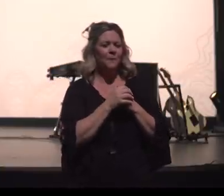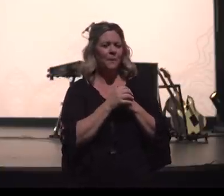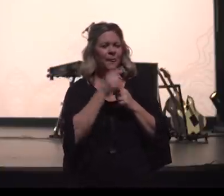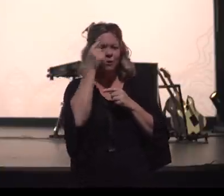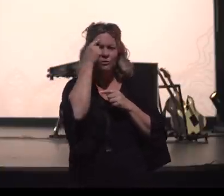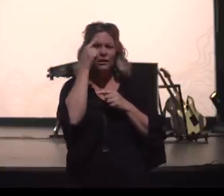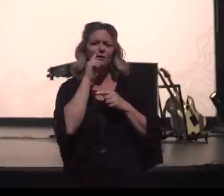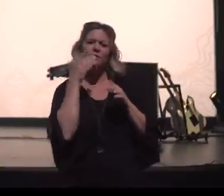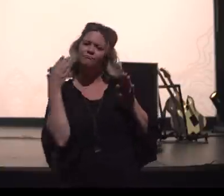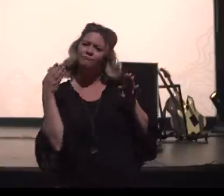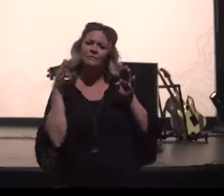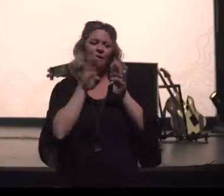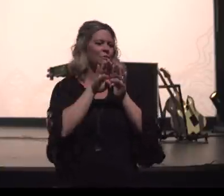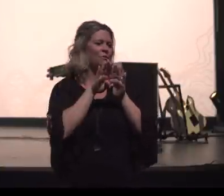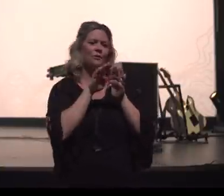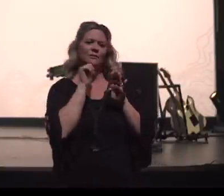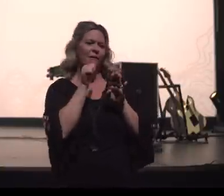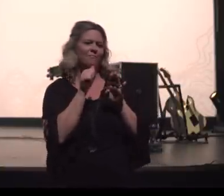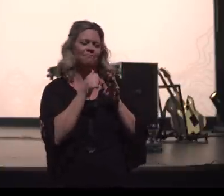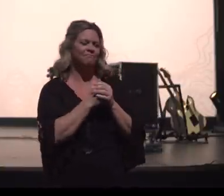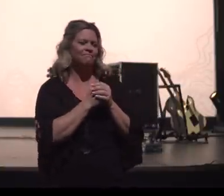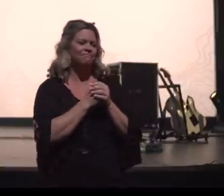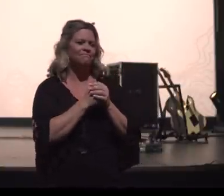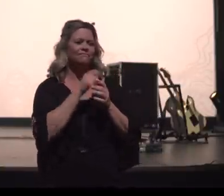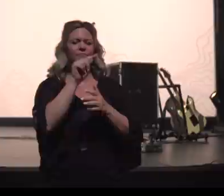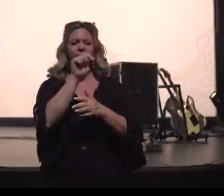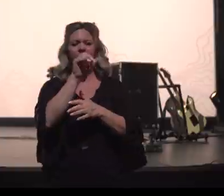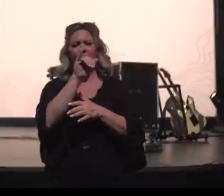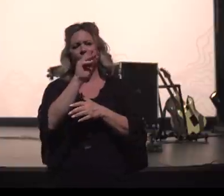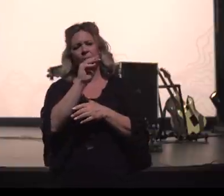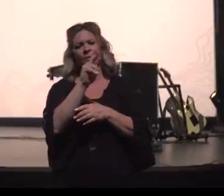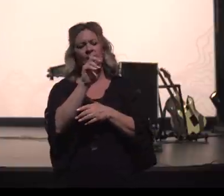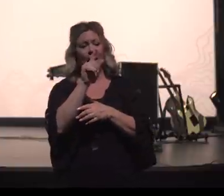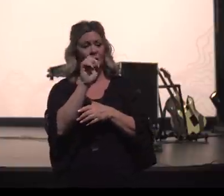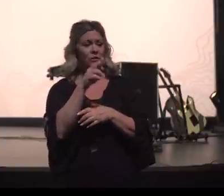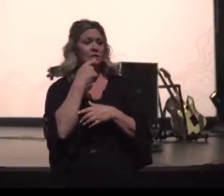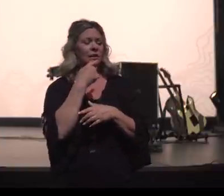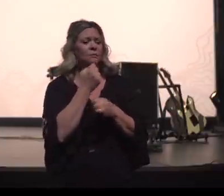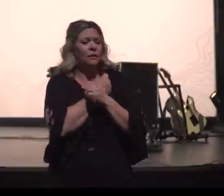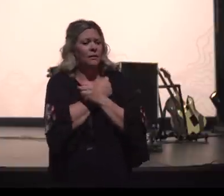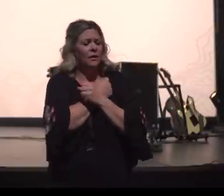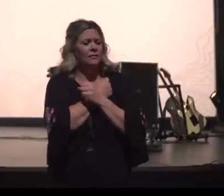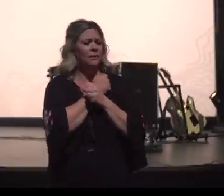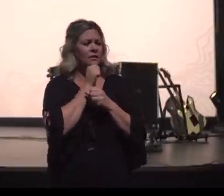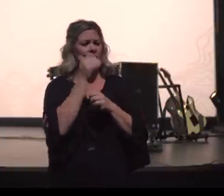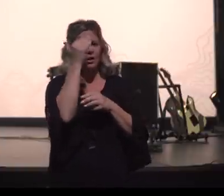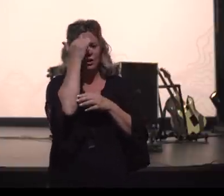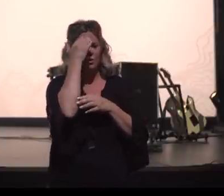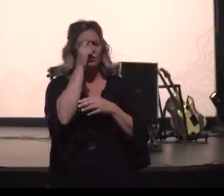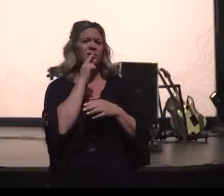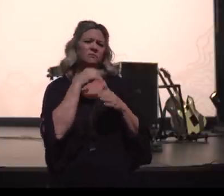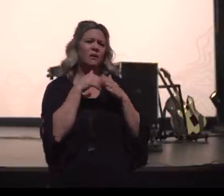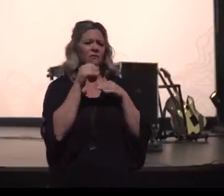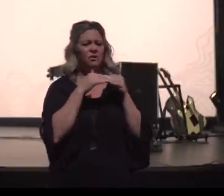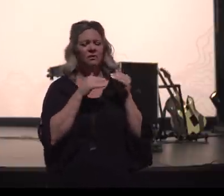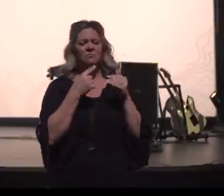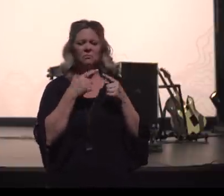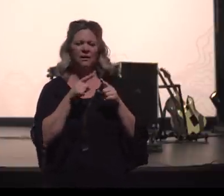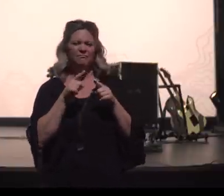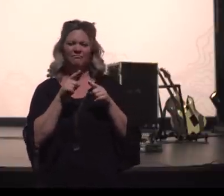you think there's a slam door, there's not. I love how Tim Keller puts it. He's this really great quote. He says, "To be loved and not known is comforting but superficial."